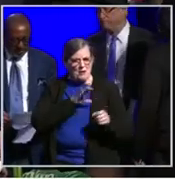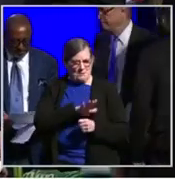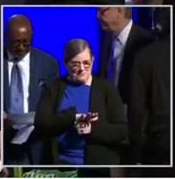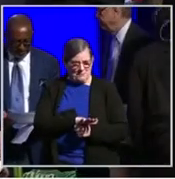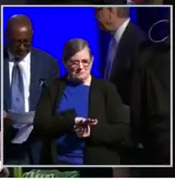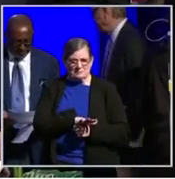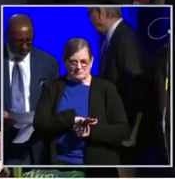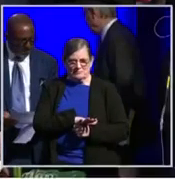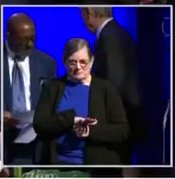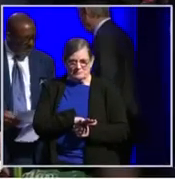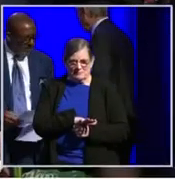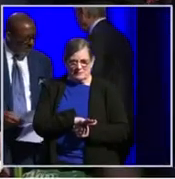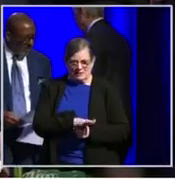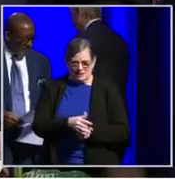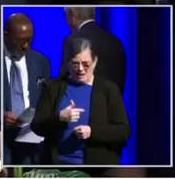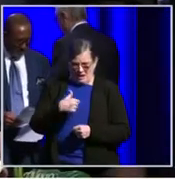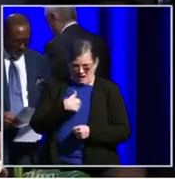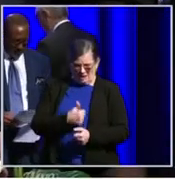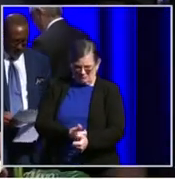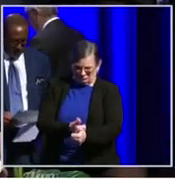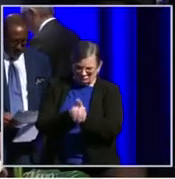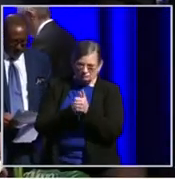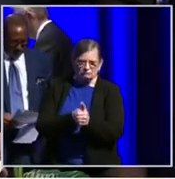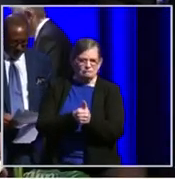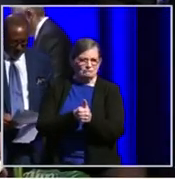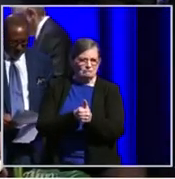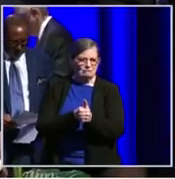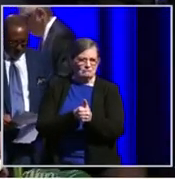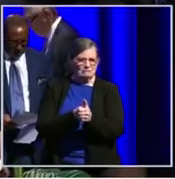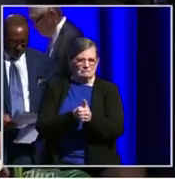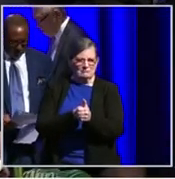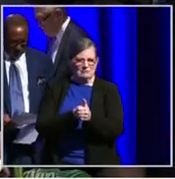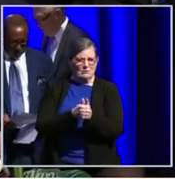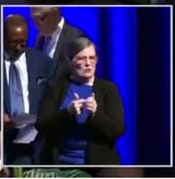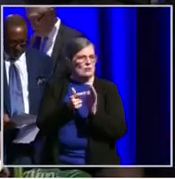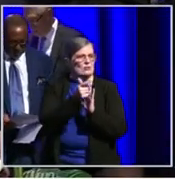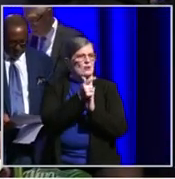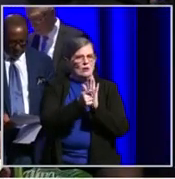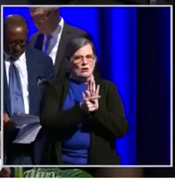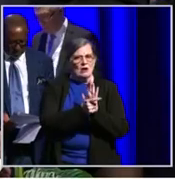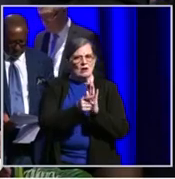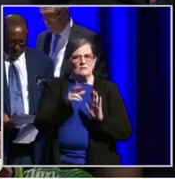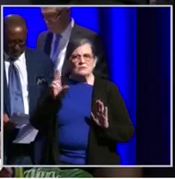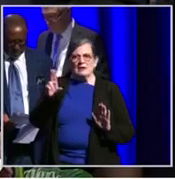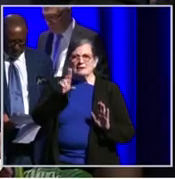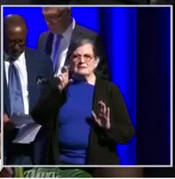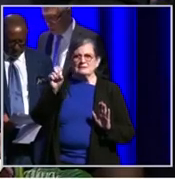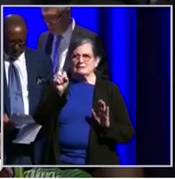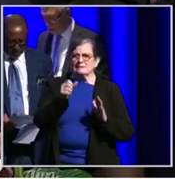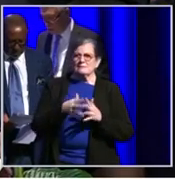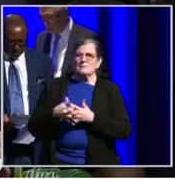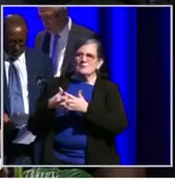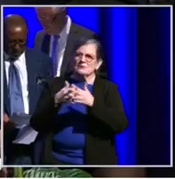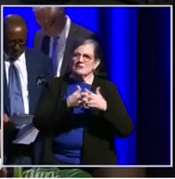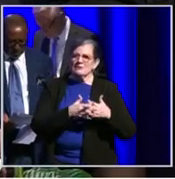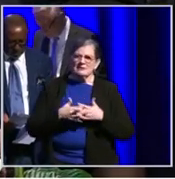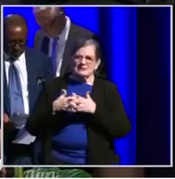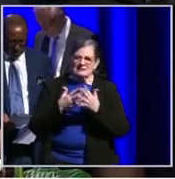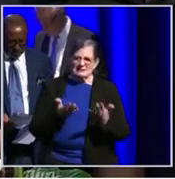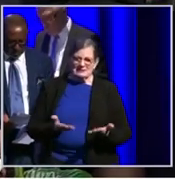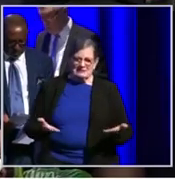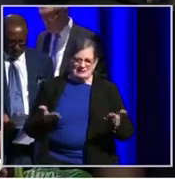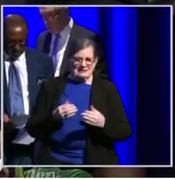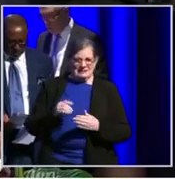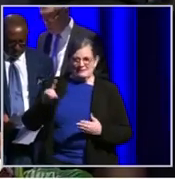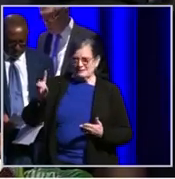faithfully execute. That I will faithfully execute. The laws of the United States of America and of the District of Columbia. The laws